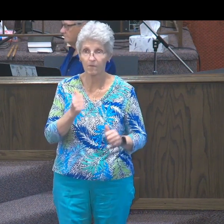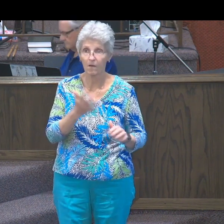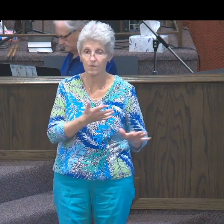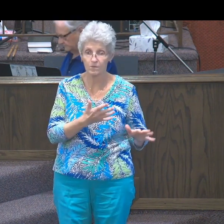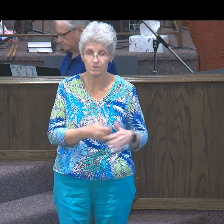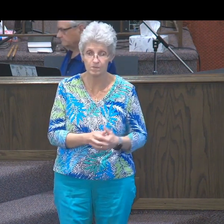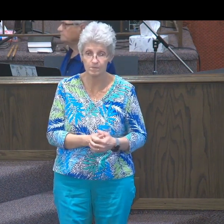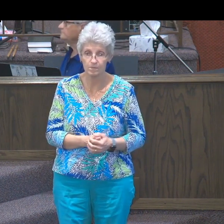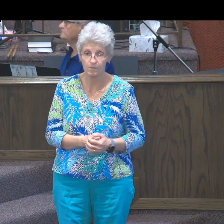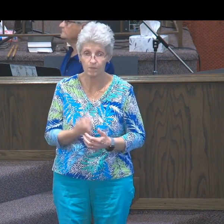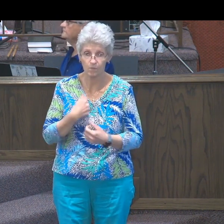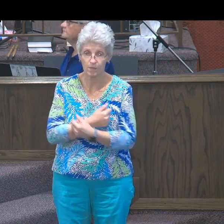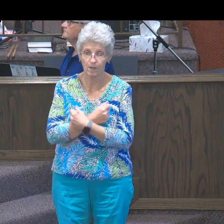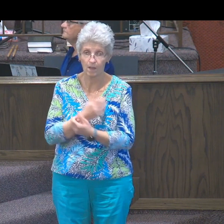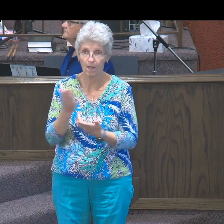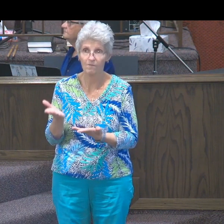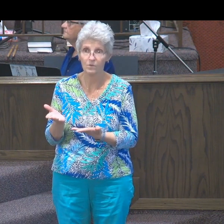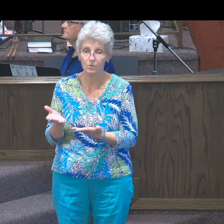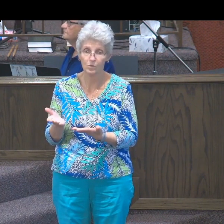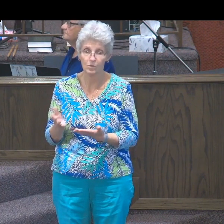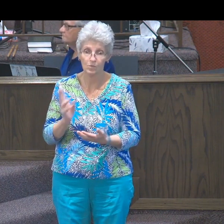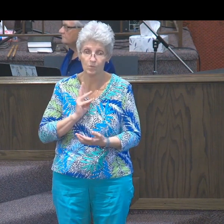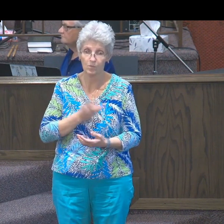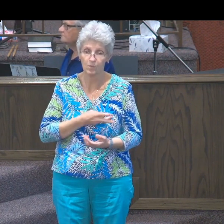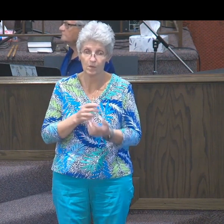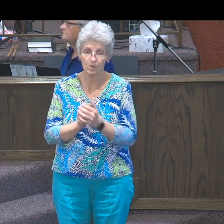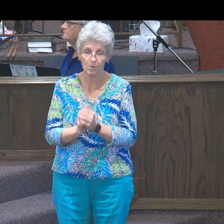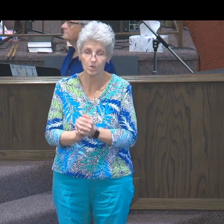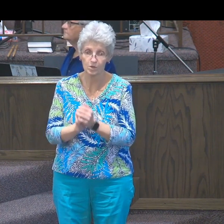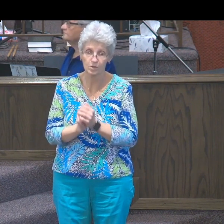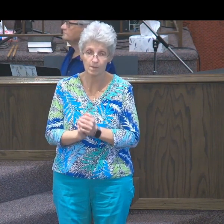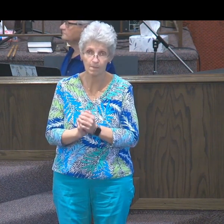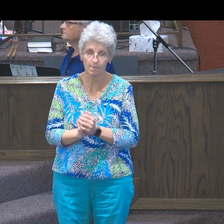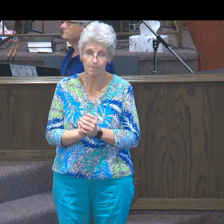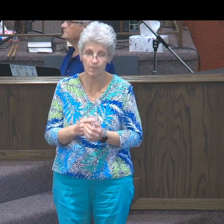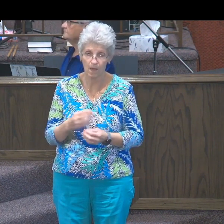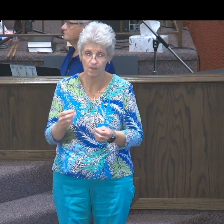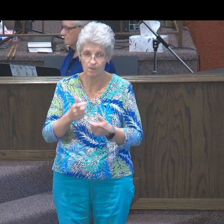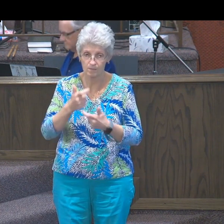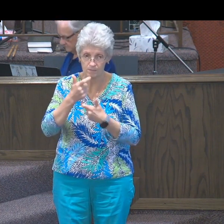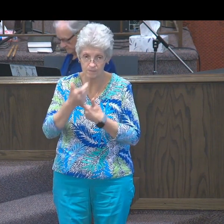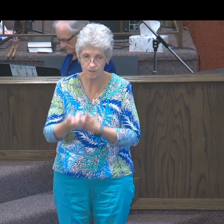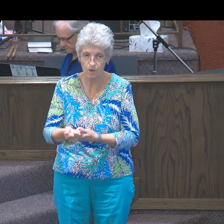Father, I love you. I worship and